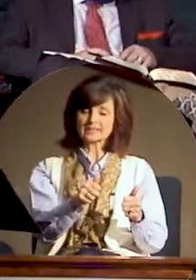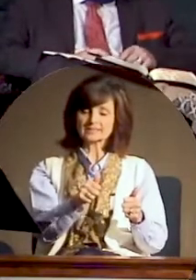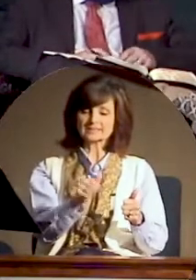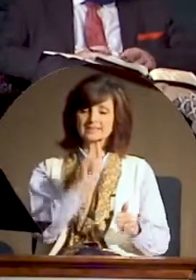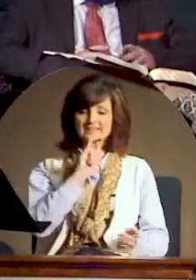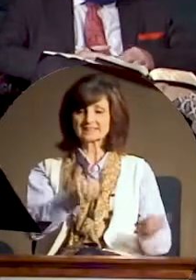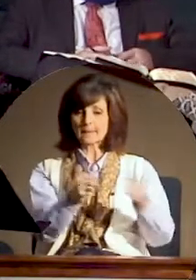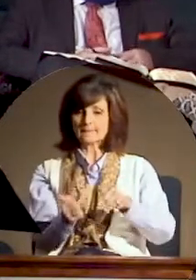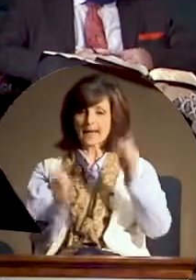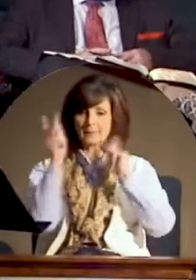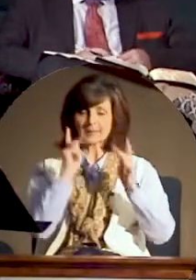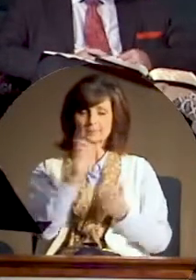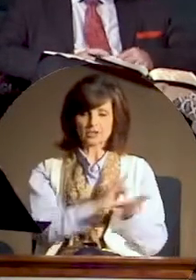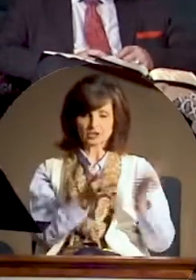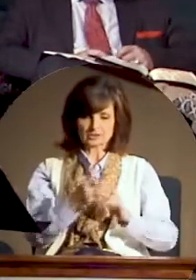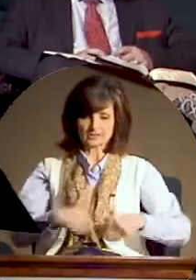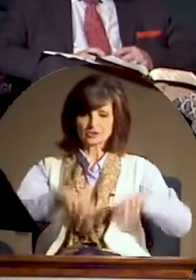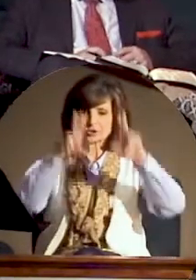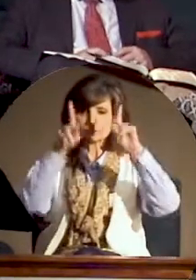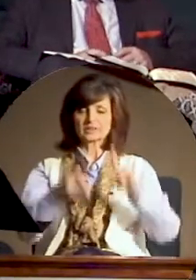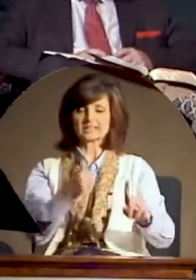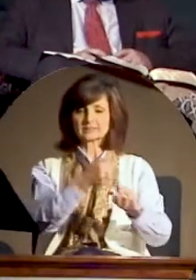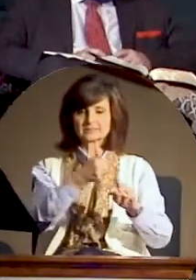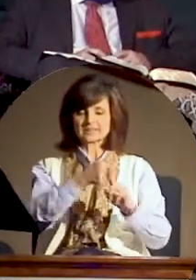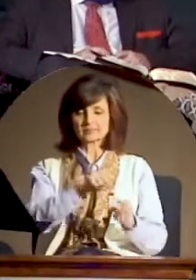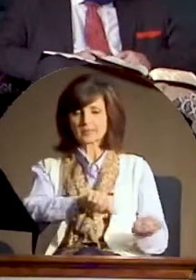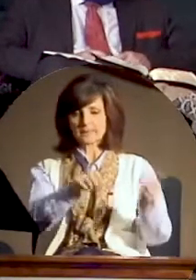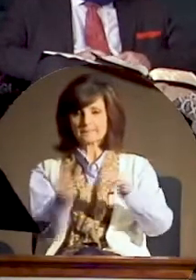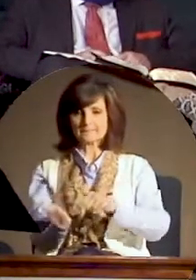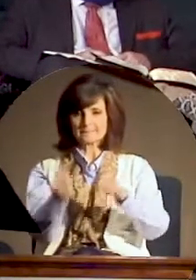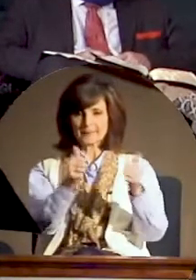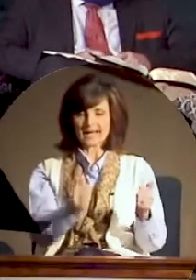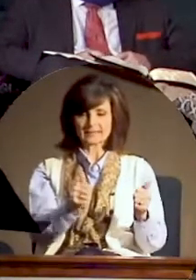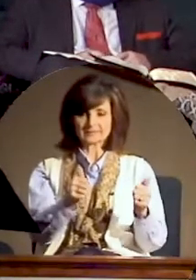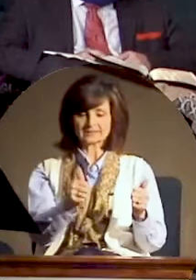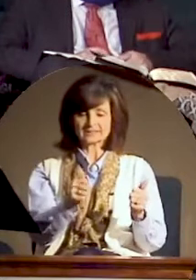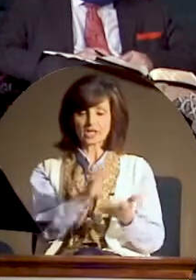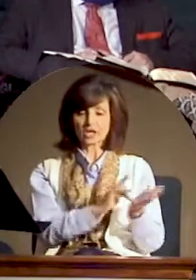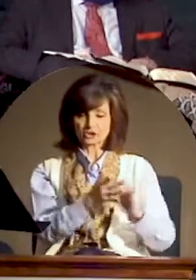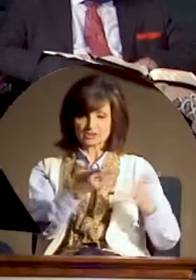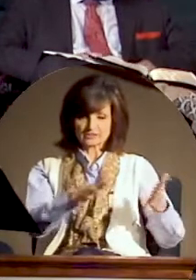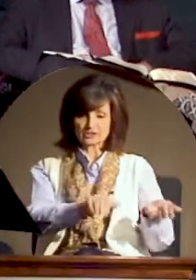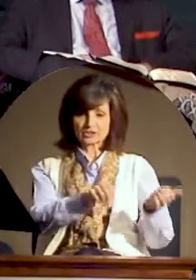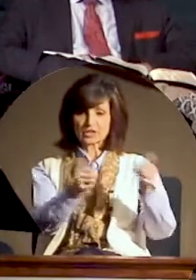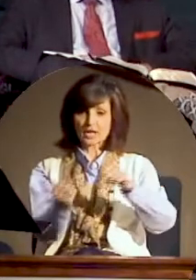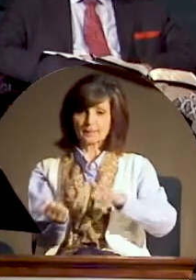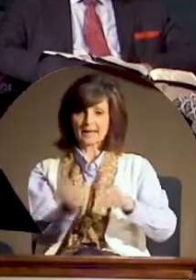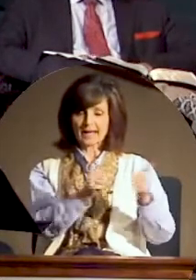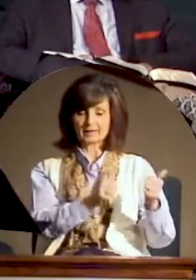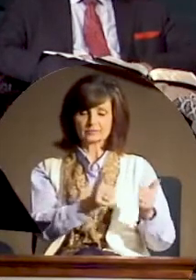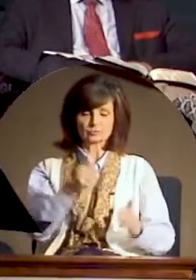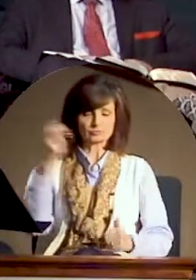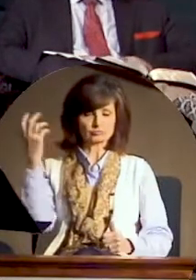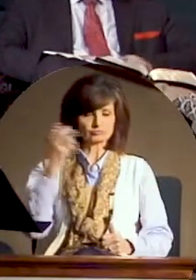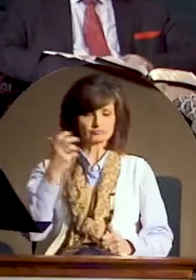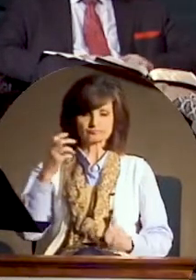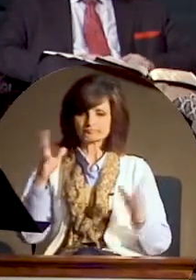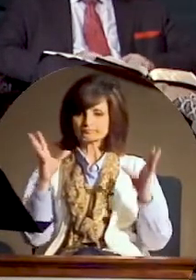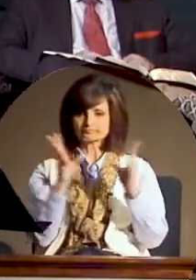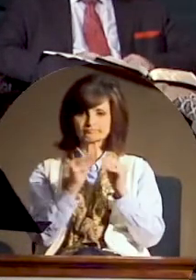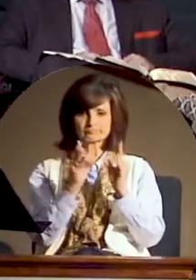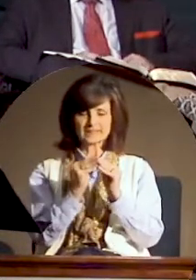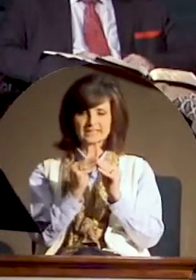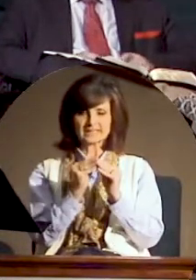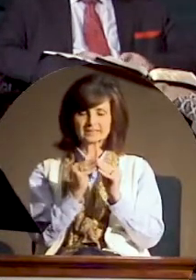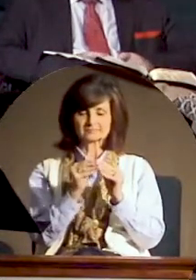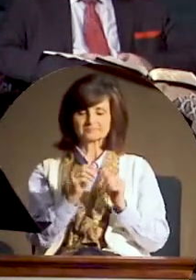has just submitted himself to be baptized. When he gets baptized, a great meeting takes place. God